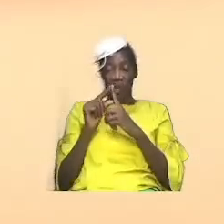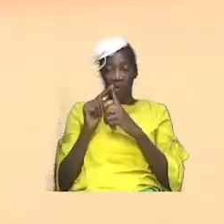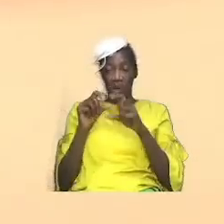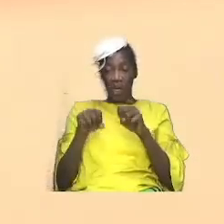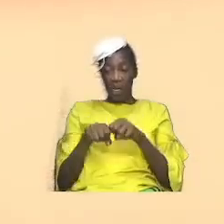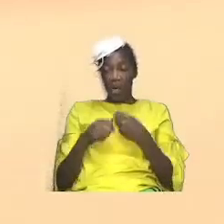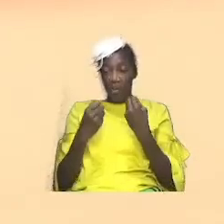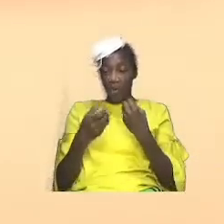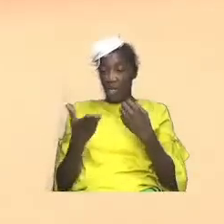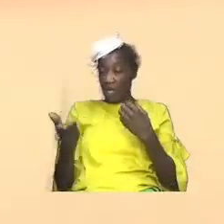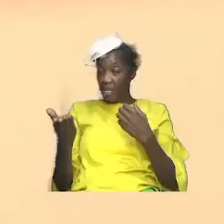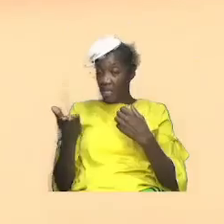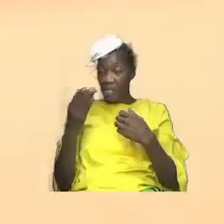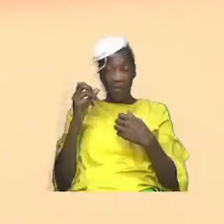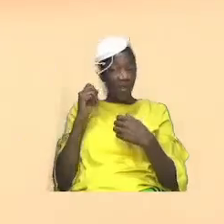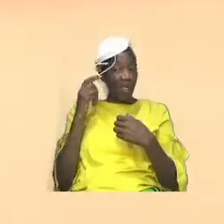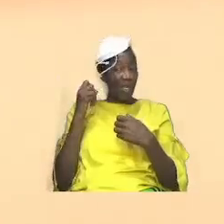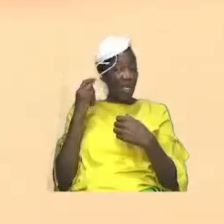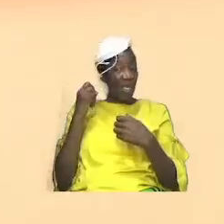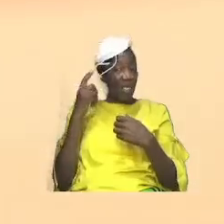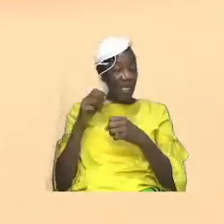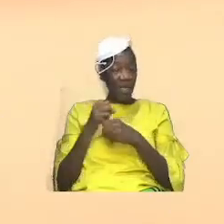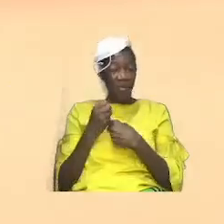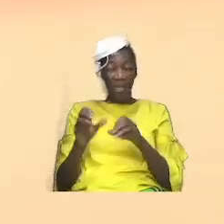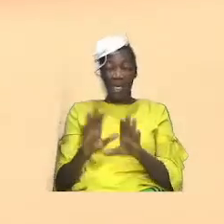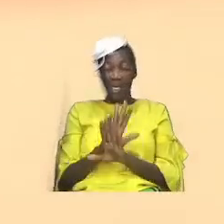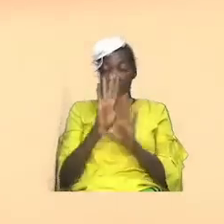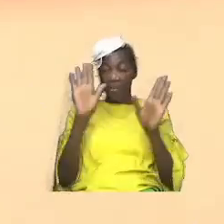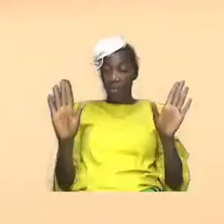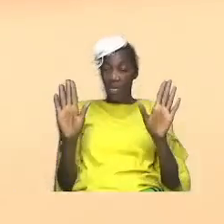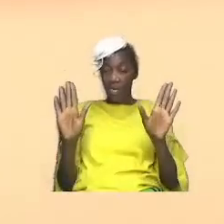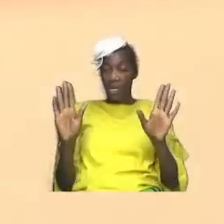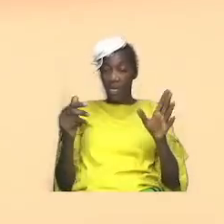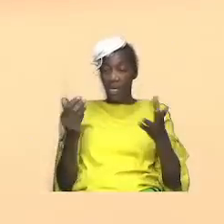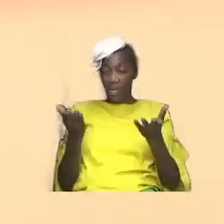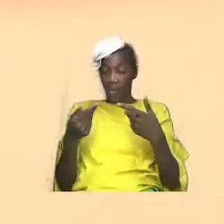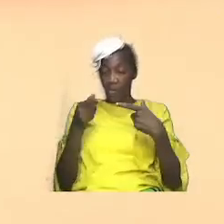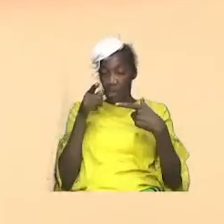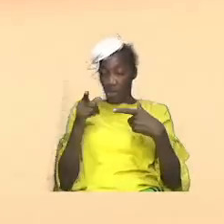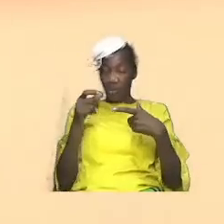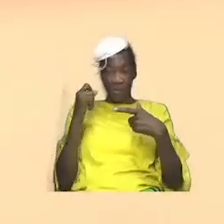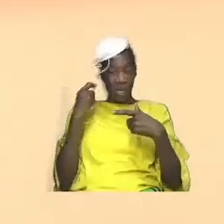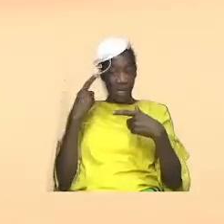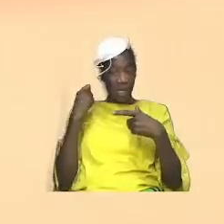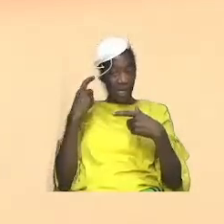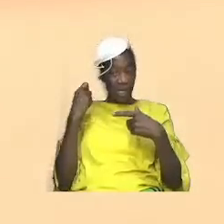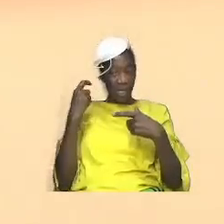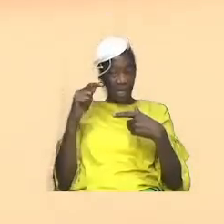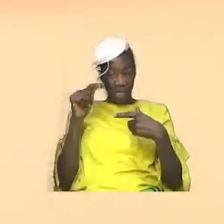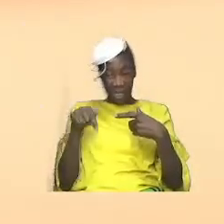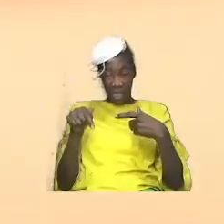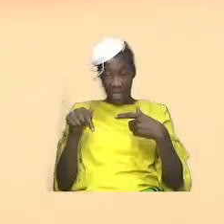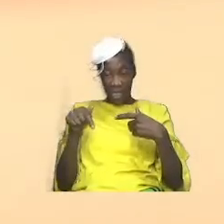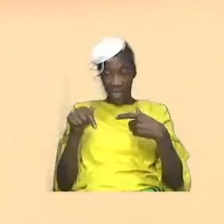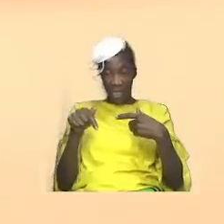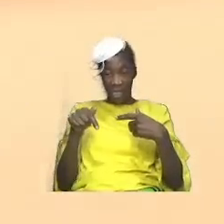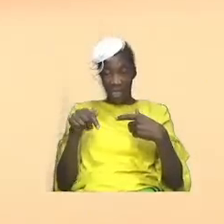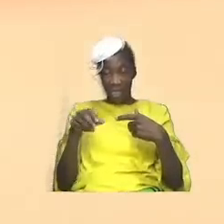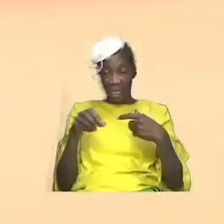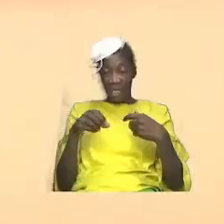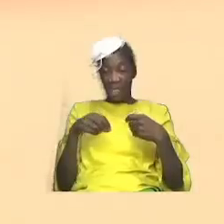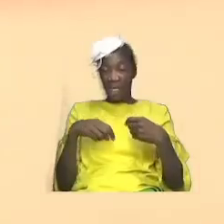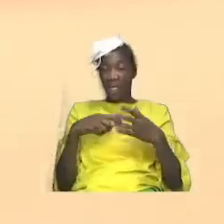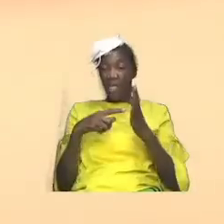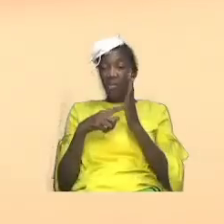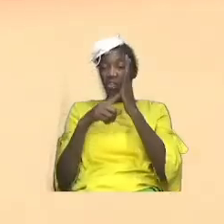these things for us to understand and making it plain to all of us. I want us to understand that this that is being projected by many